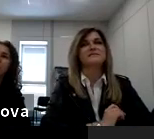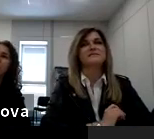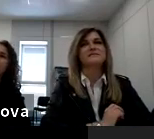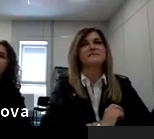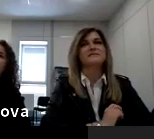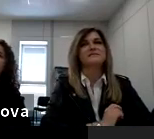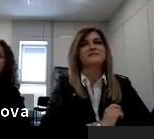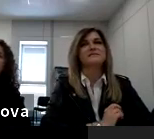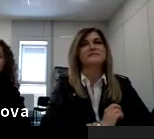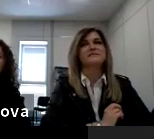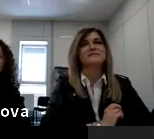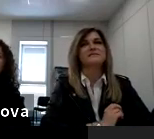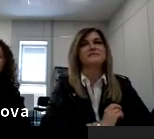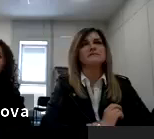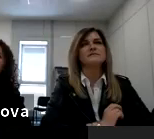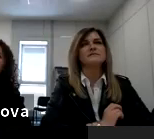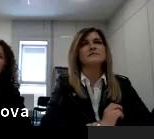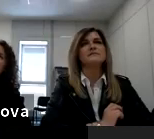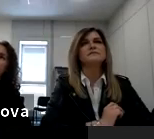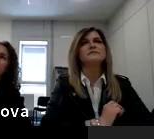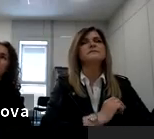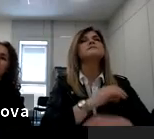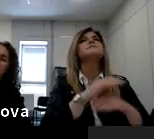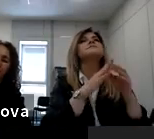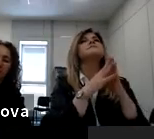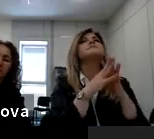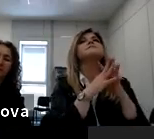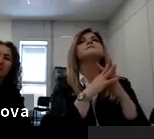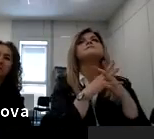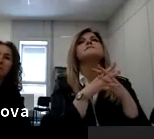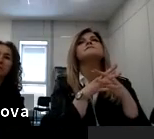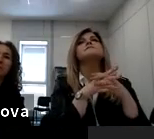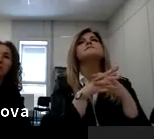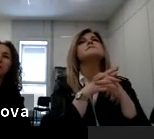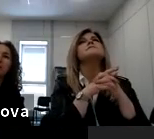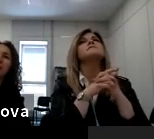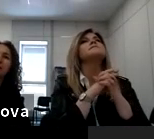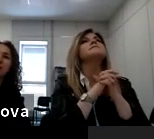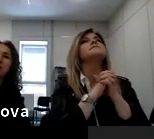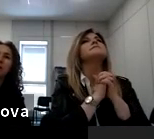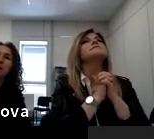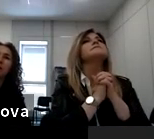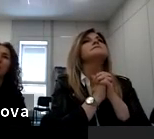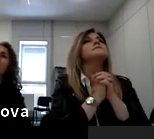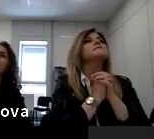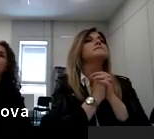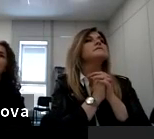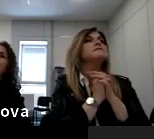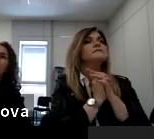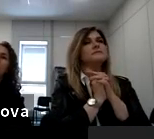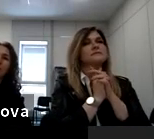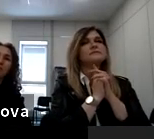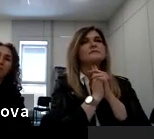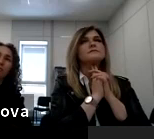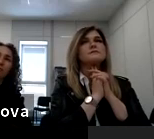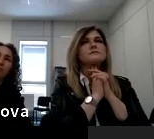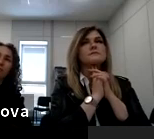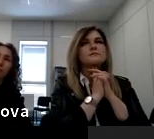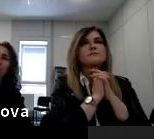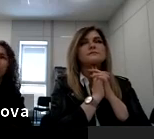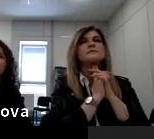Starks for the columns. Here you can see the effect, lighting effect. It is